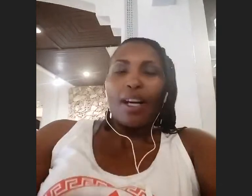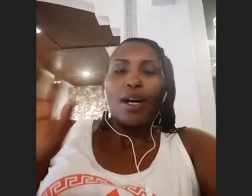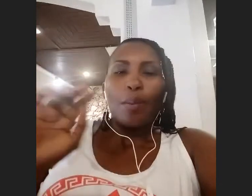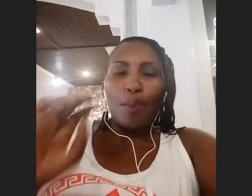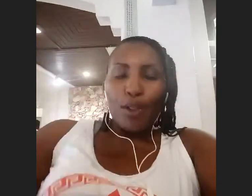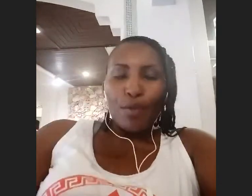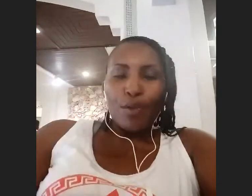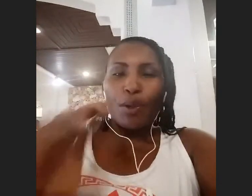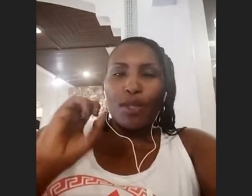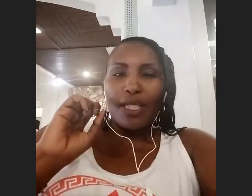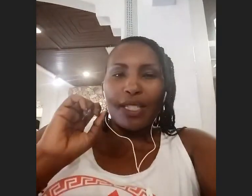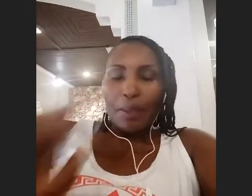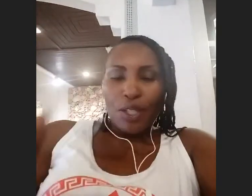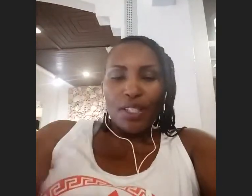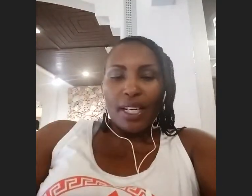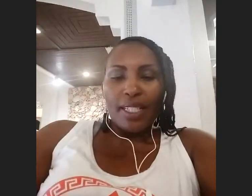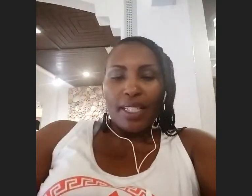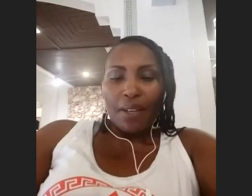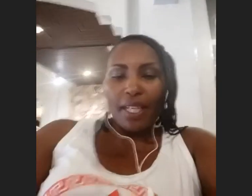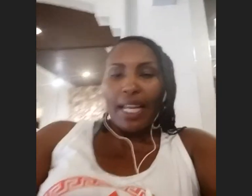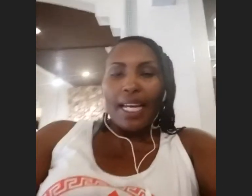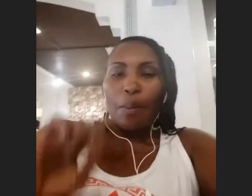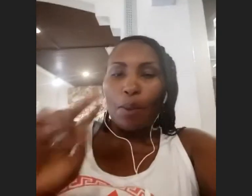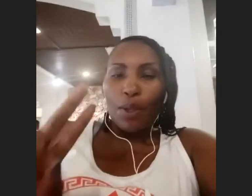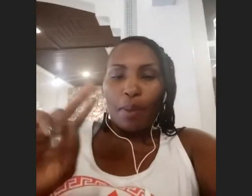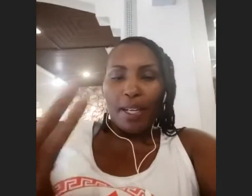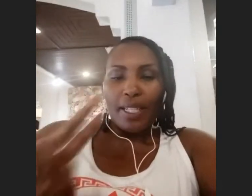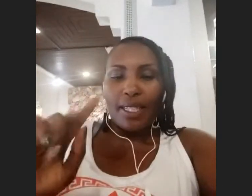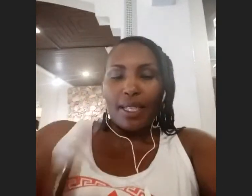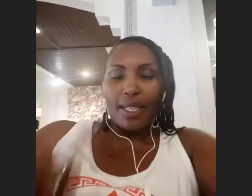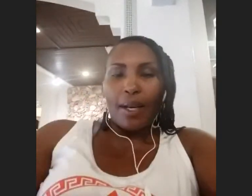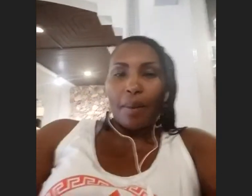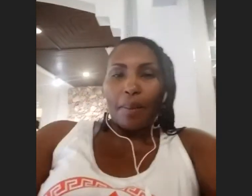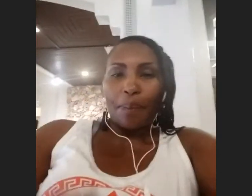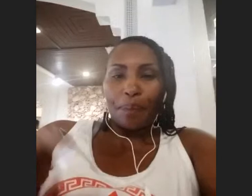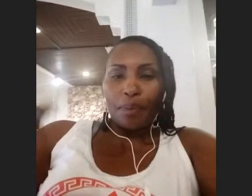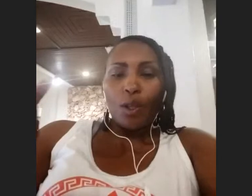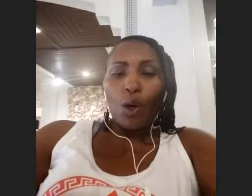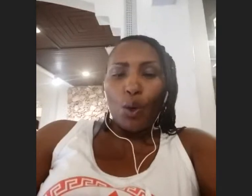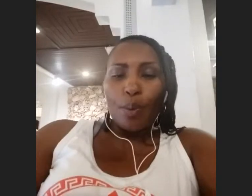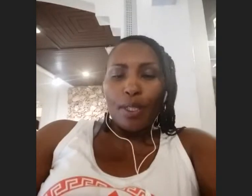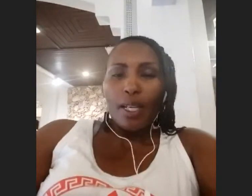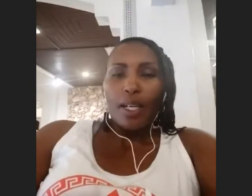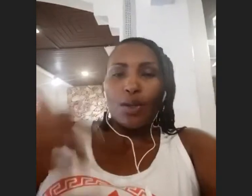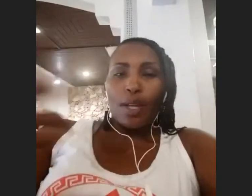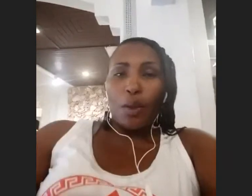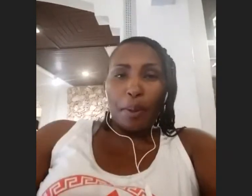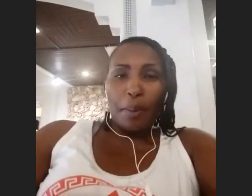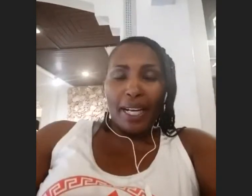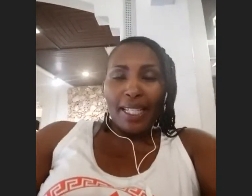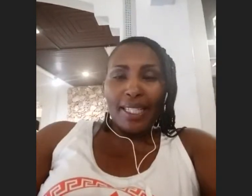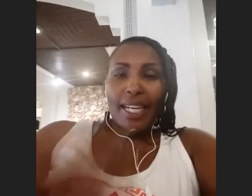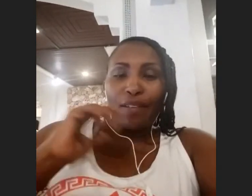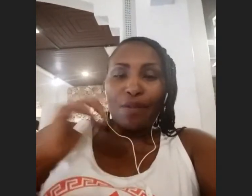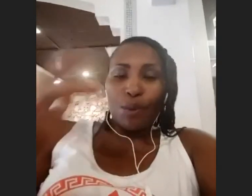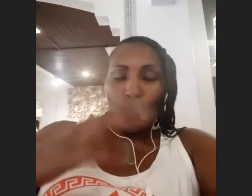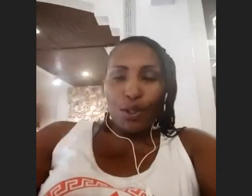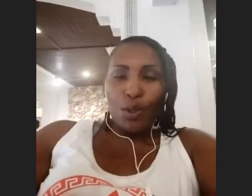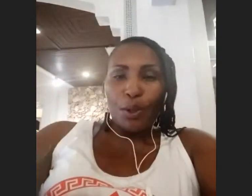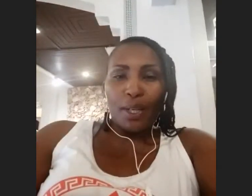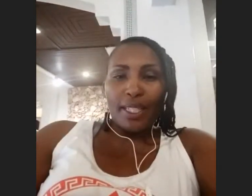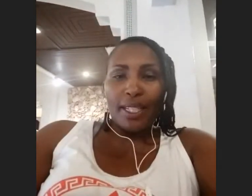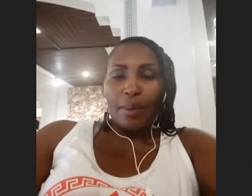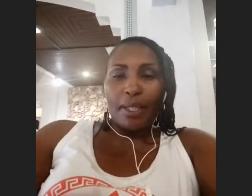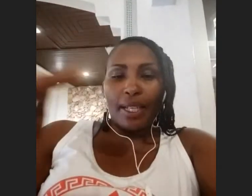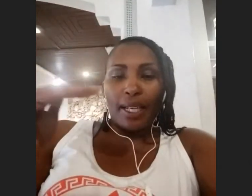whatever, both of you, because some children are suffering in both parents' homes. So that would be my answer. And if you want to know